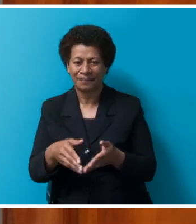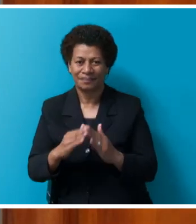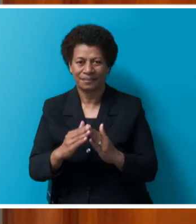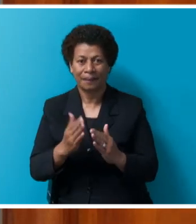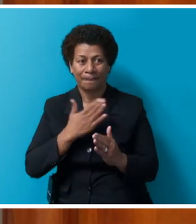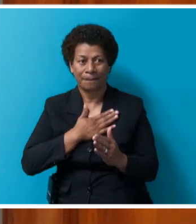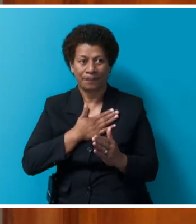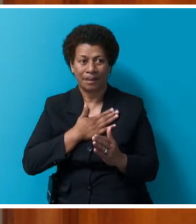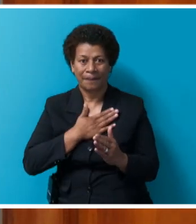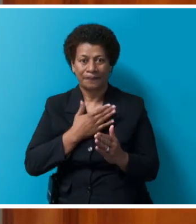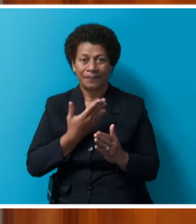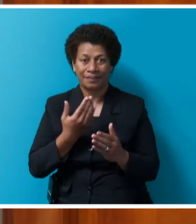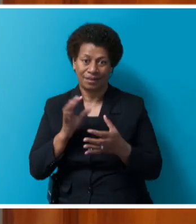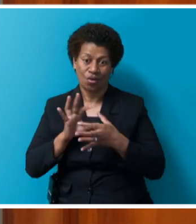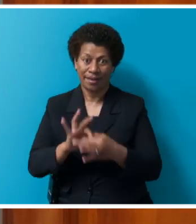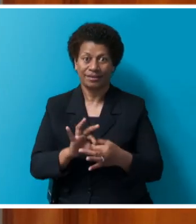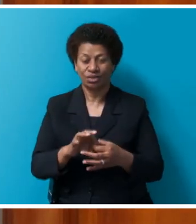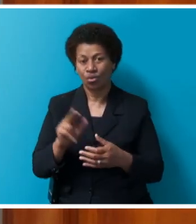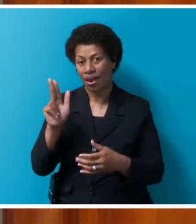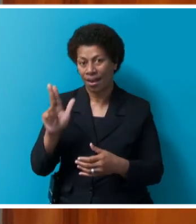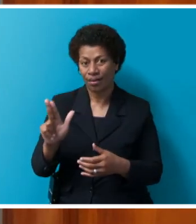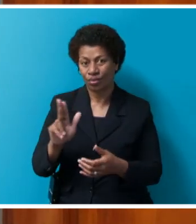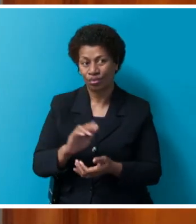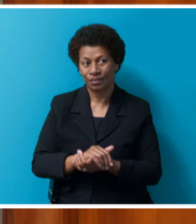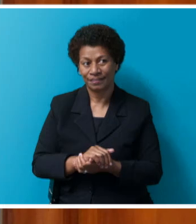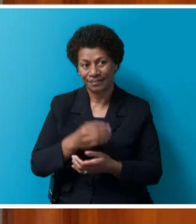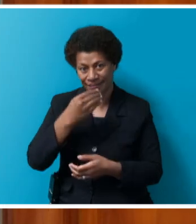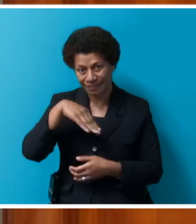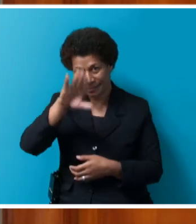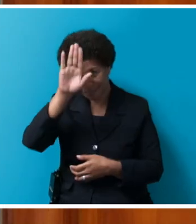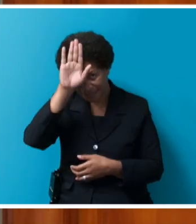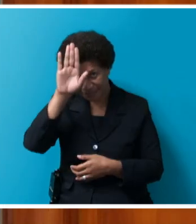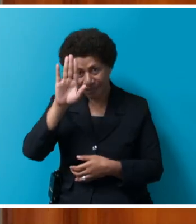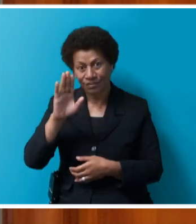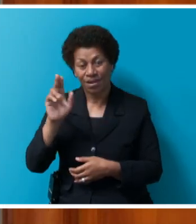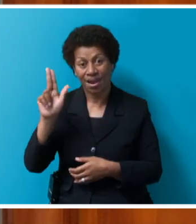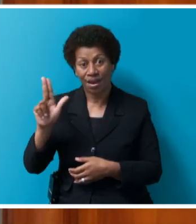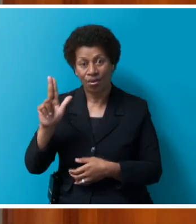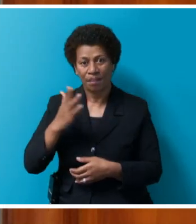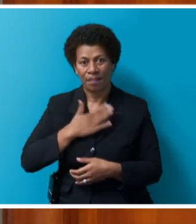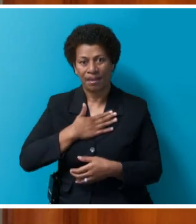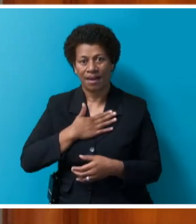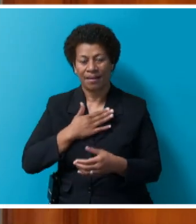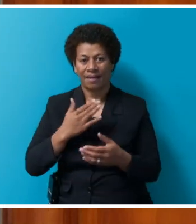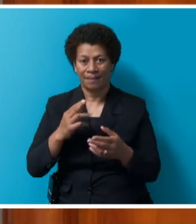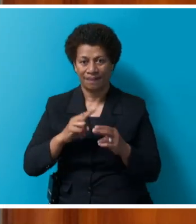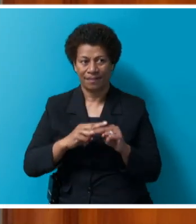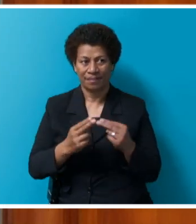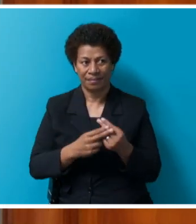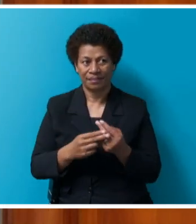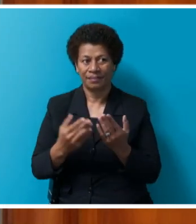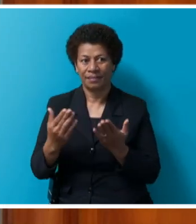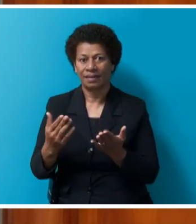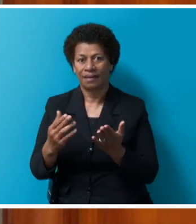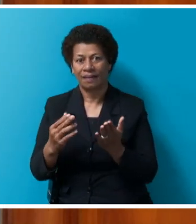deep in my veins. The Turanga Tuinayao is family. His paternal grandmother, Golikoro